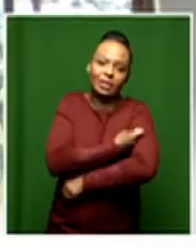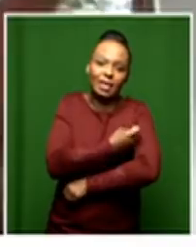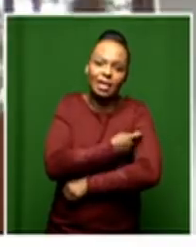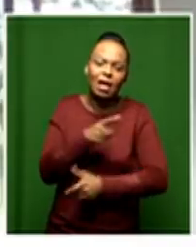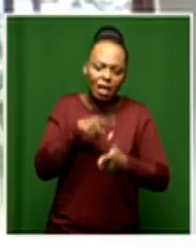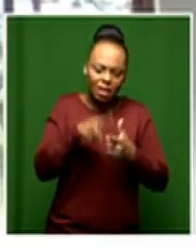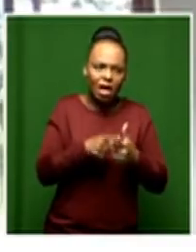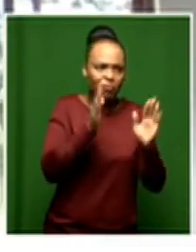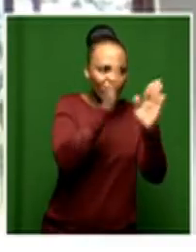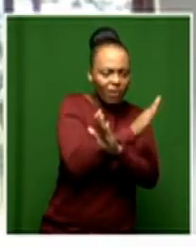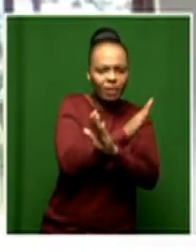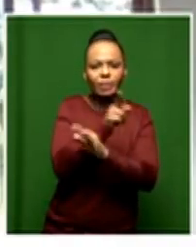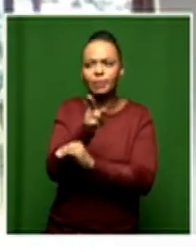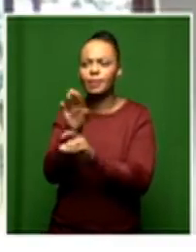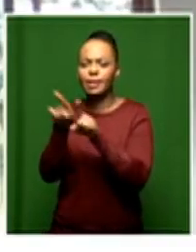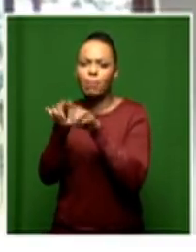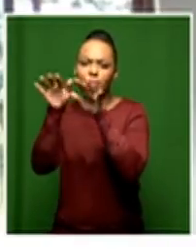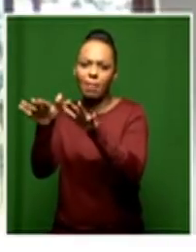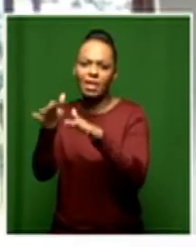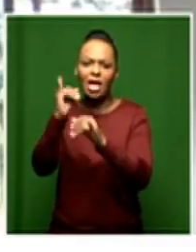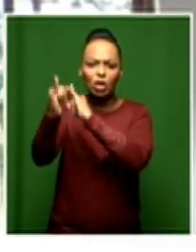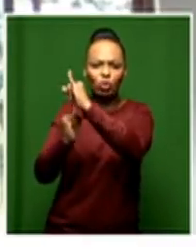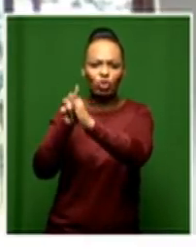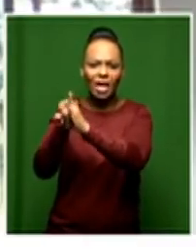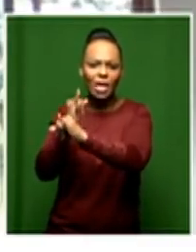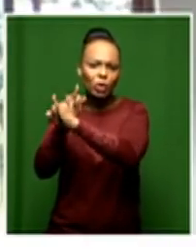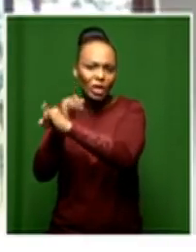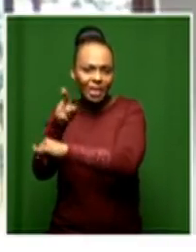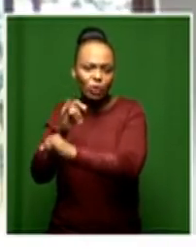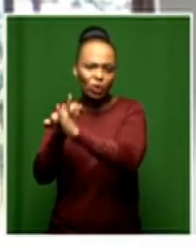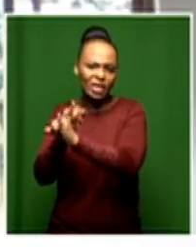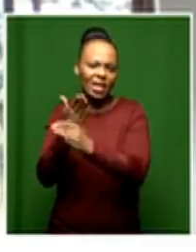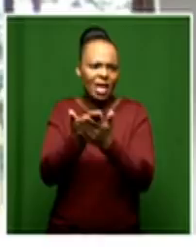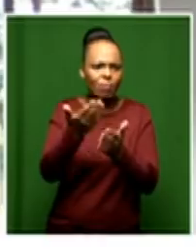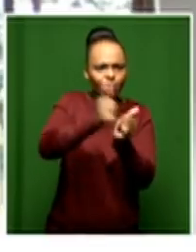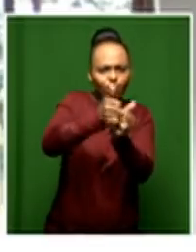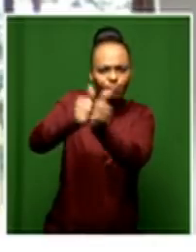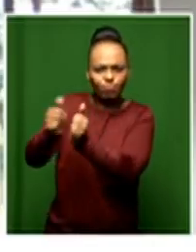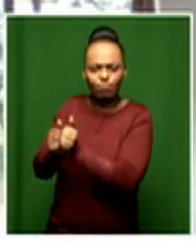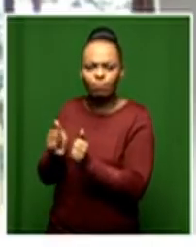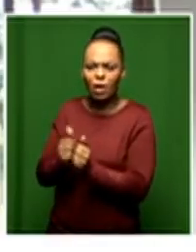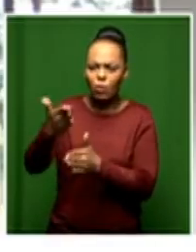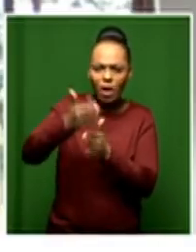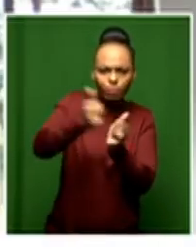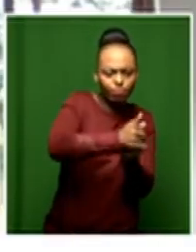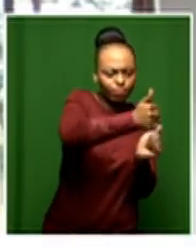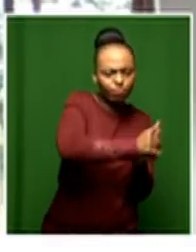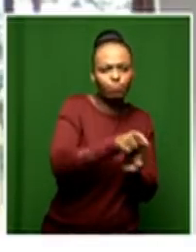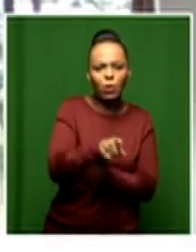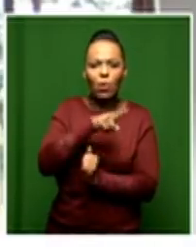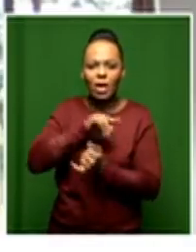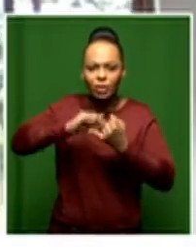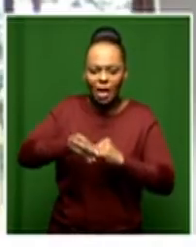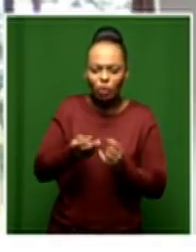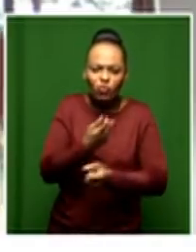engage both the public and the private institutions together with public support, to try to scale that very